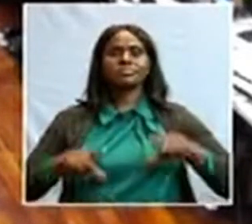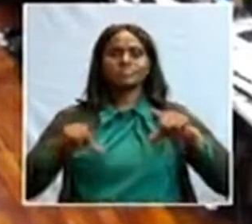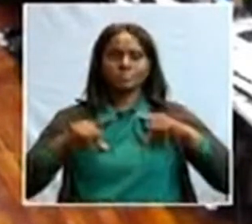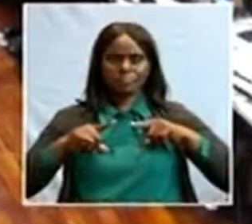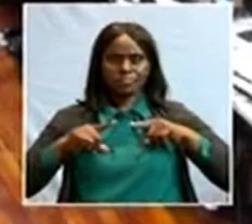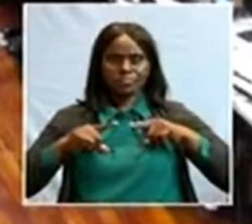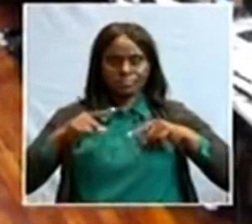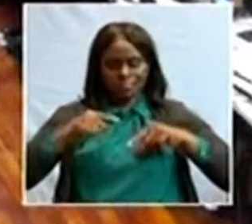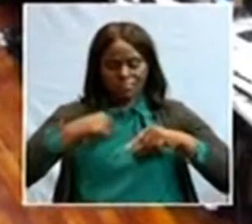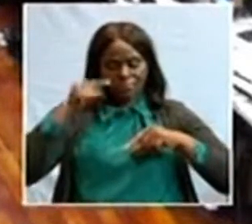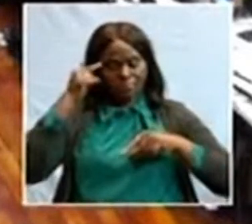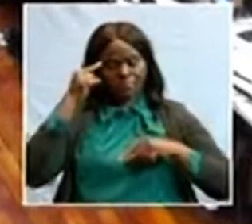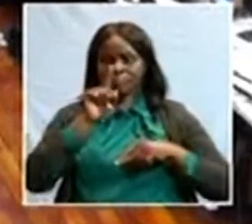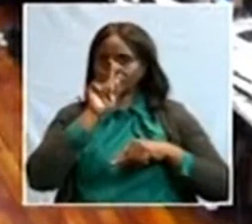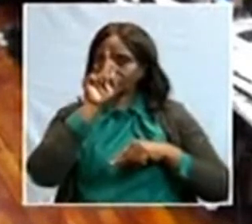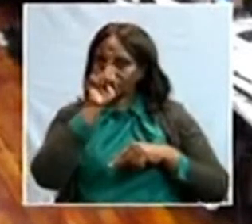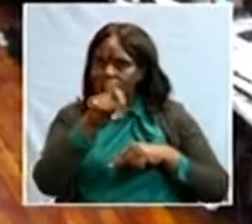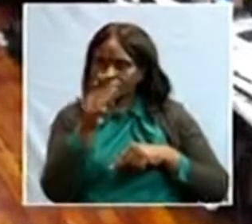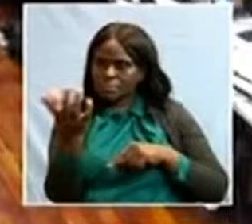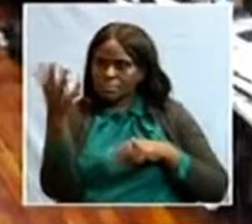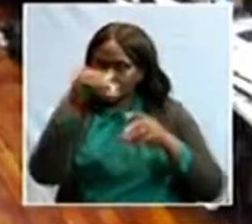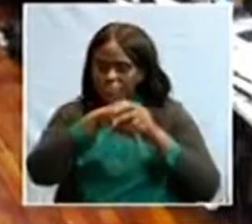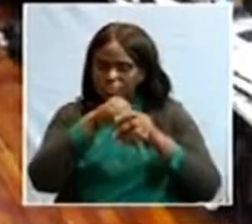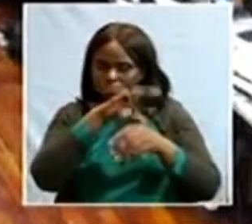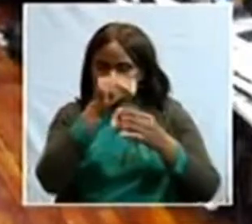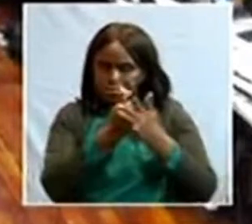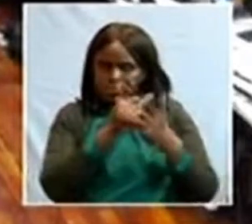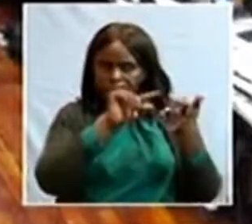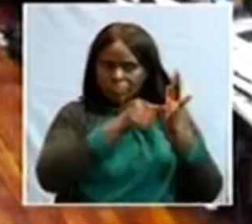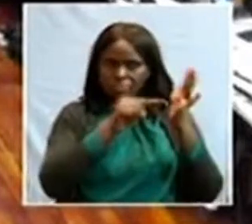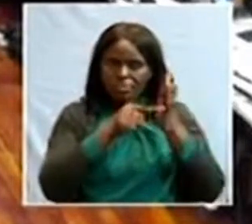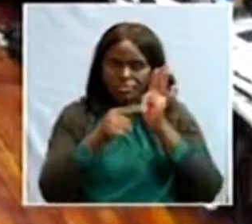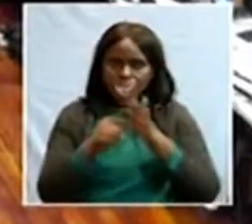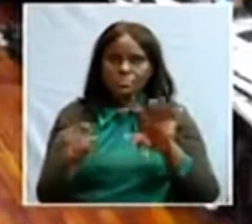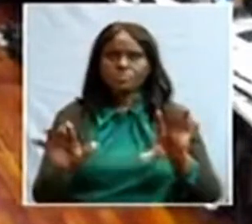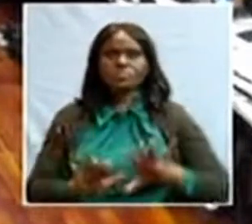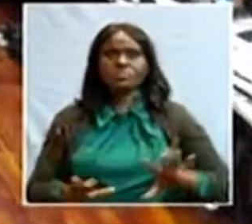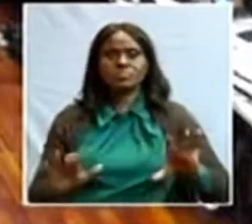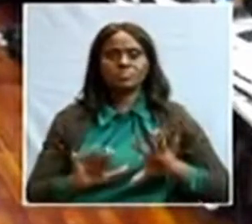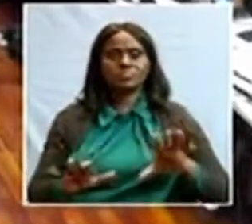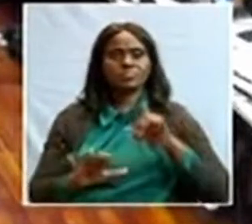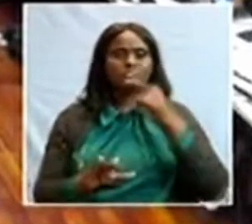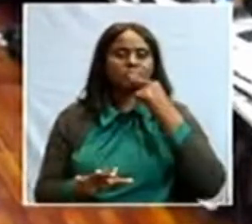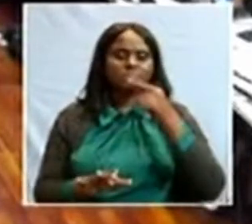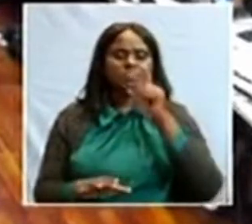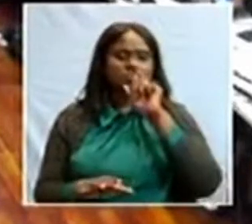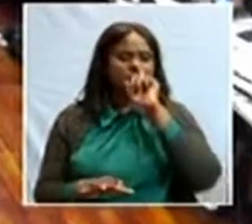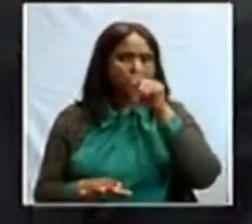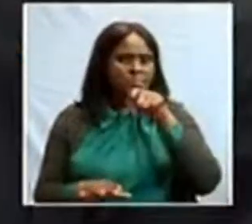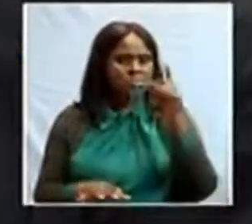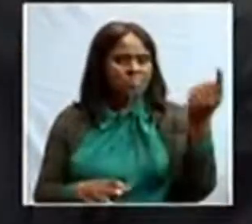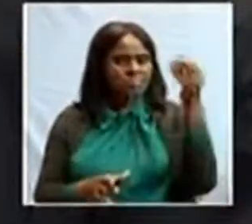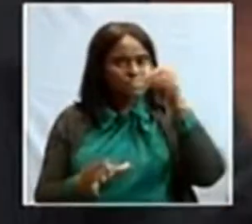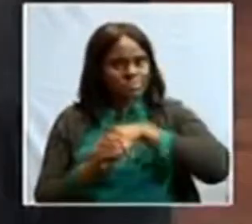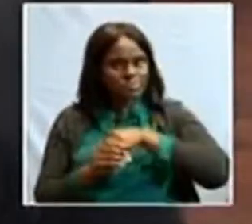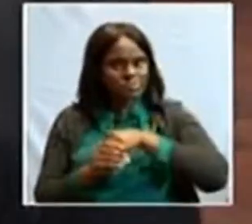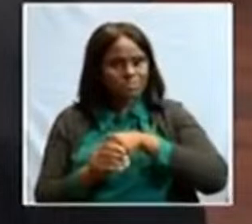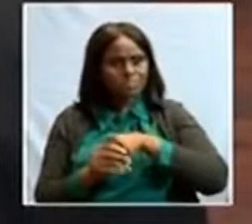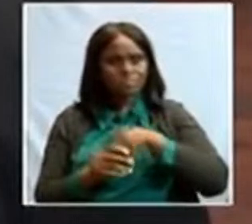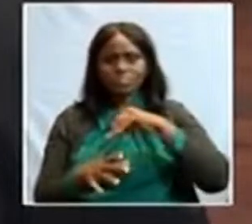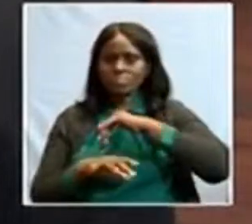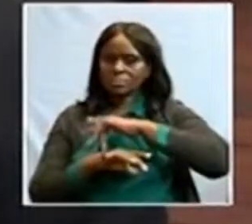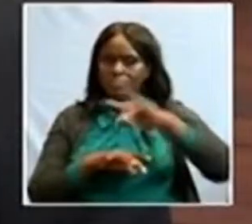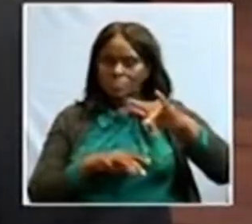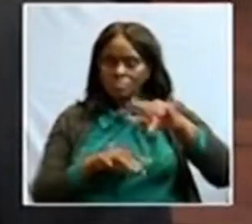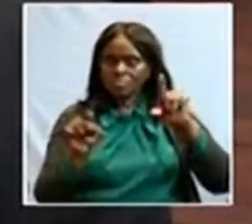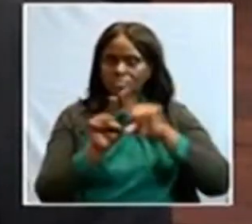I think insurance would only come in when all the factors are present. Are you saying insurance would come in the absence of